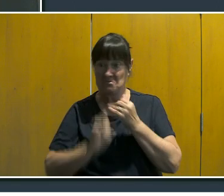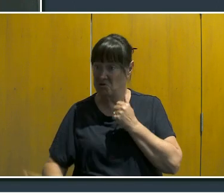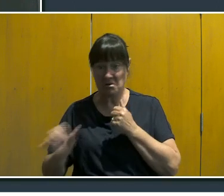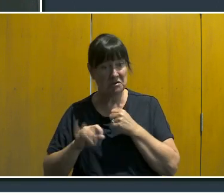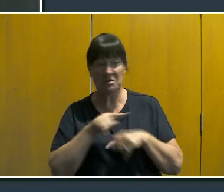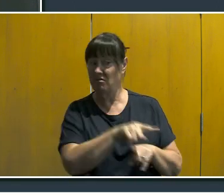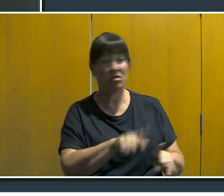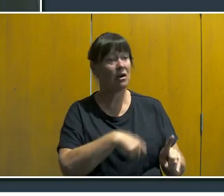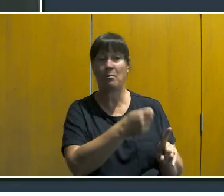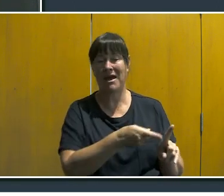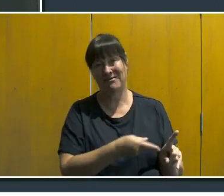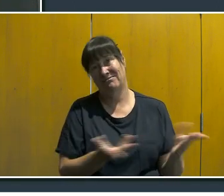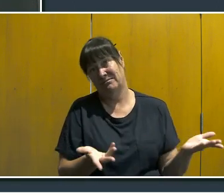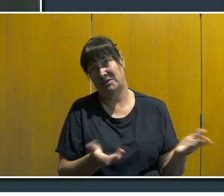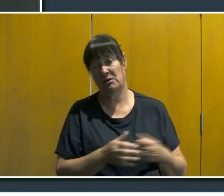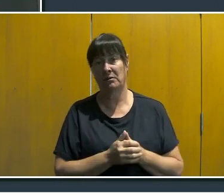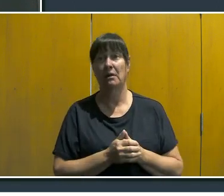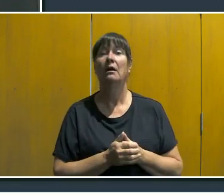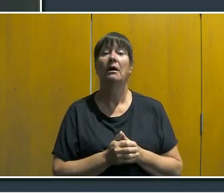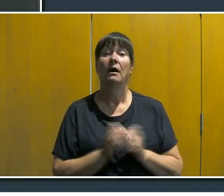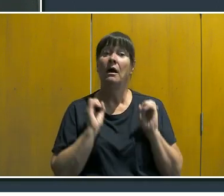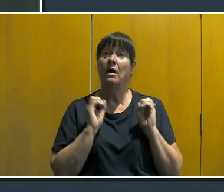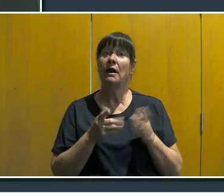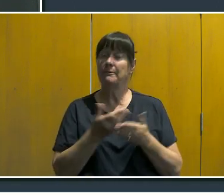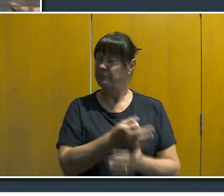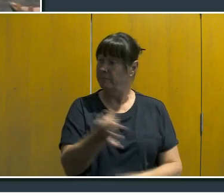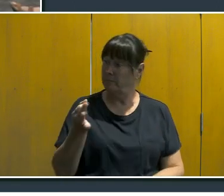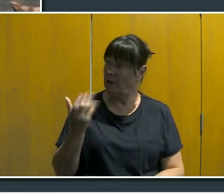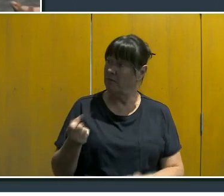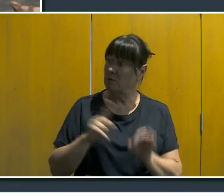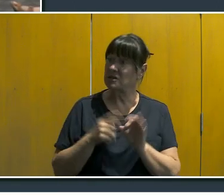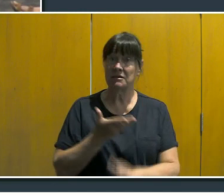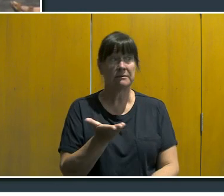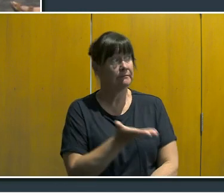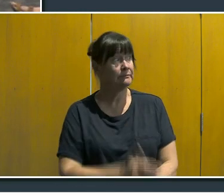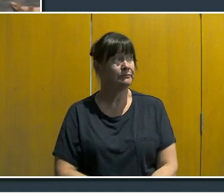yeah. I'll open up for questions from councillors.